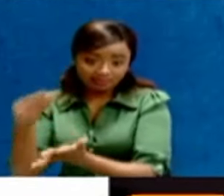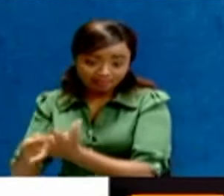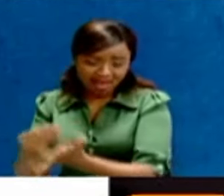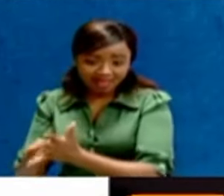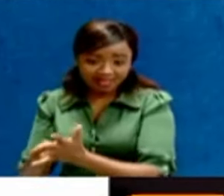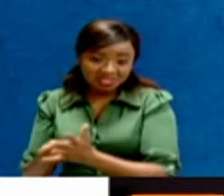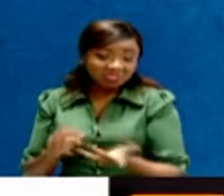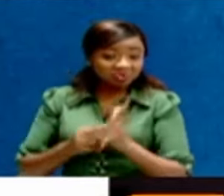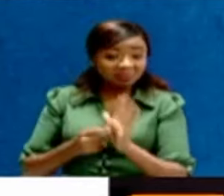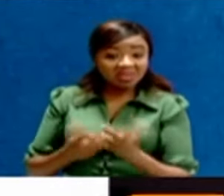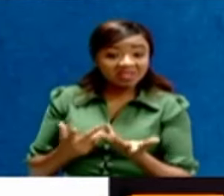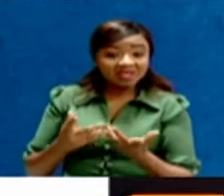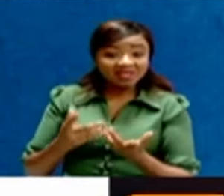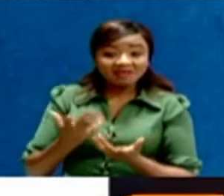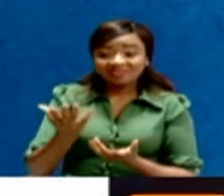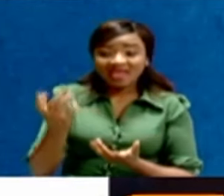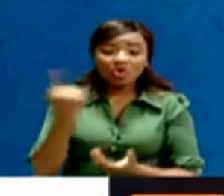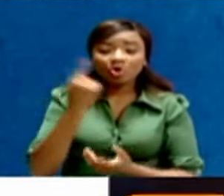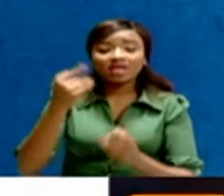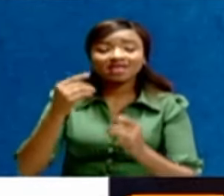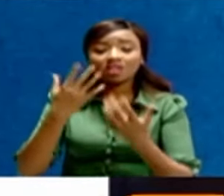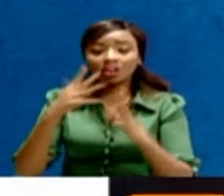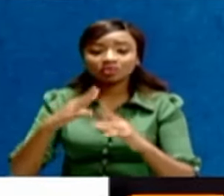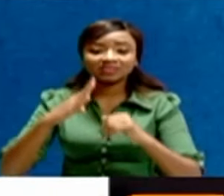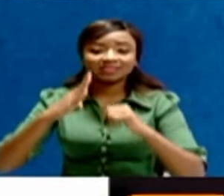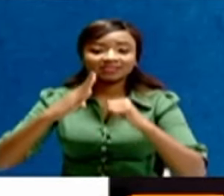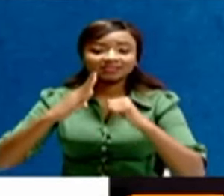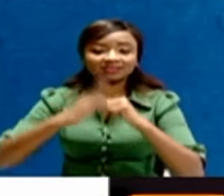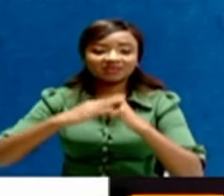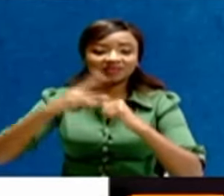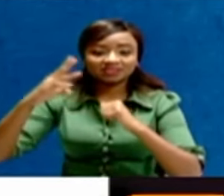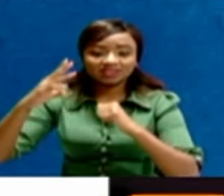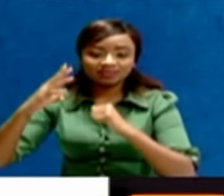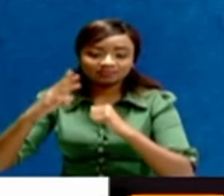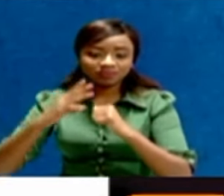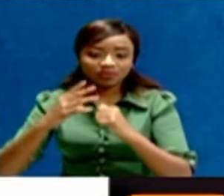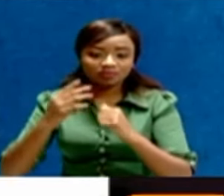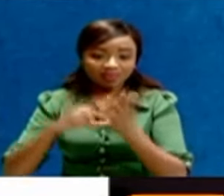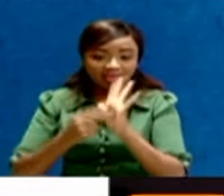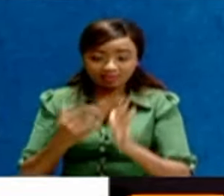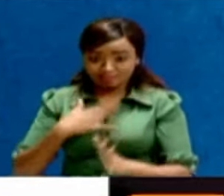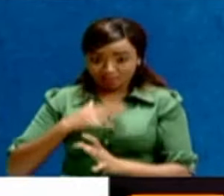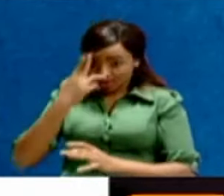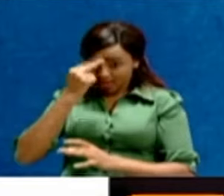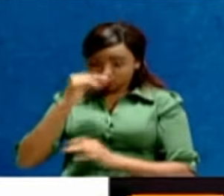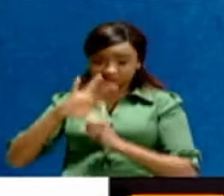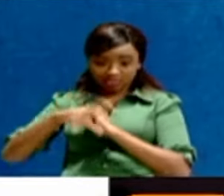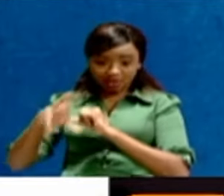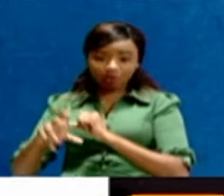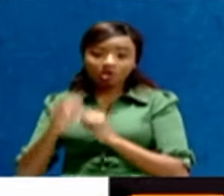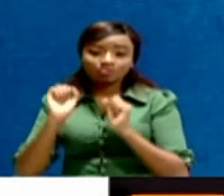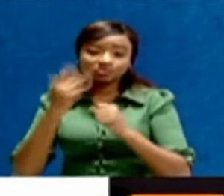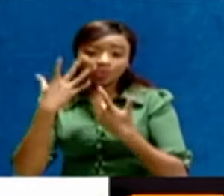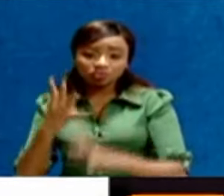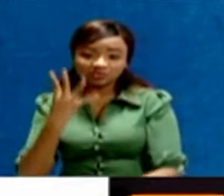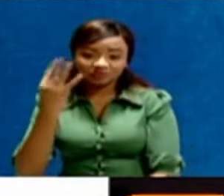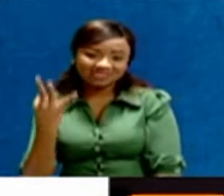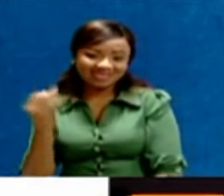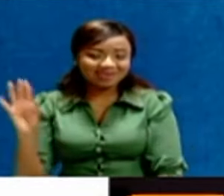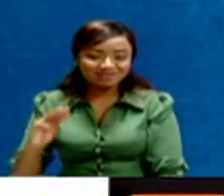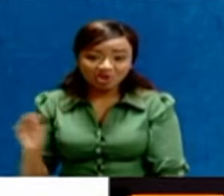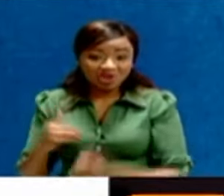the biggest county losing, only losing 79 million. I would have lost 43 million as a county of Narok. So right now we